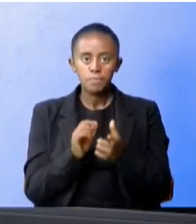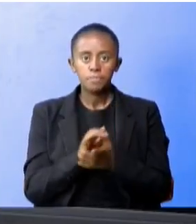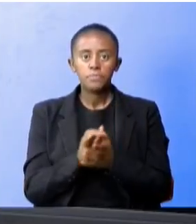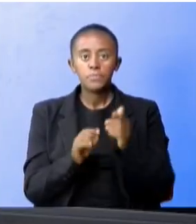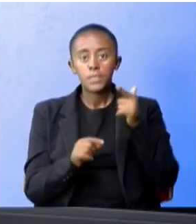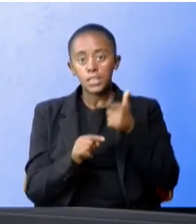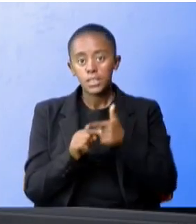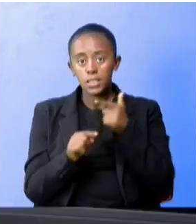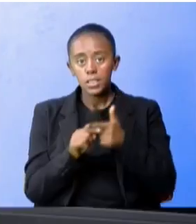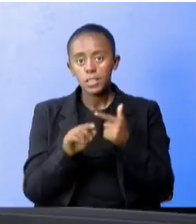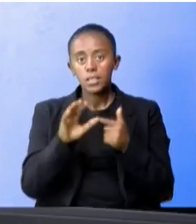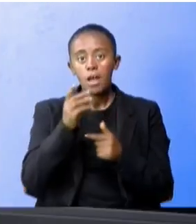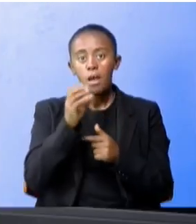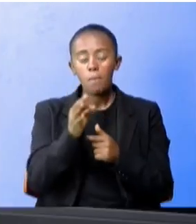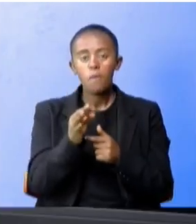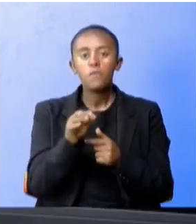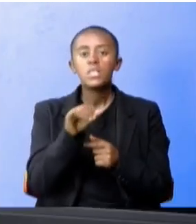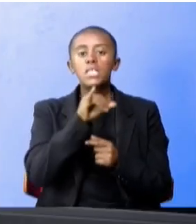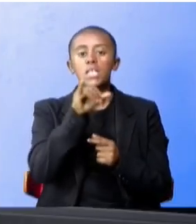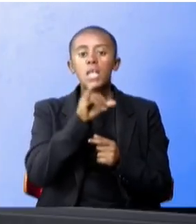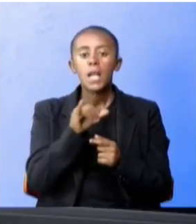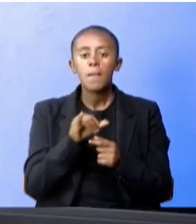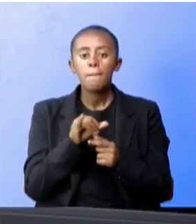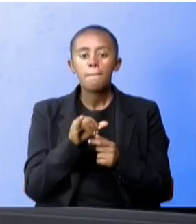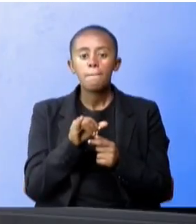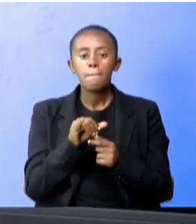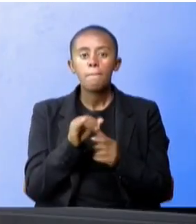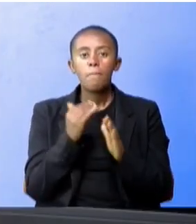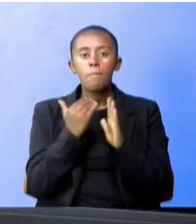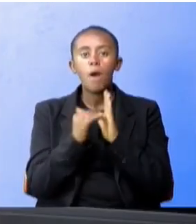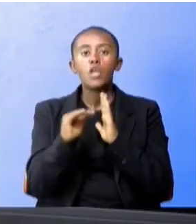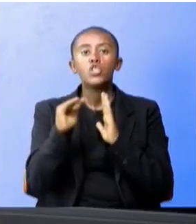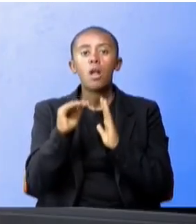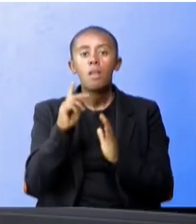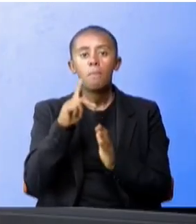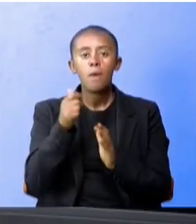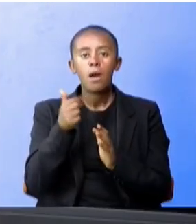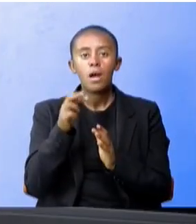second type of synonym is partial